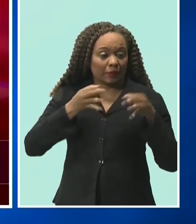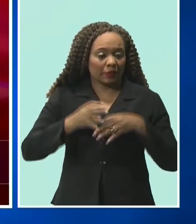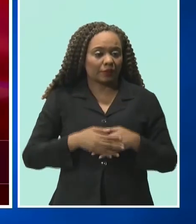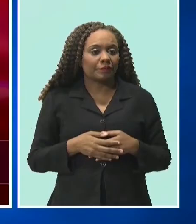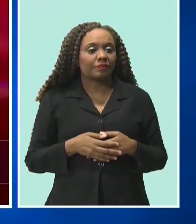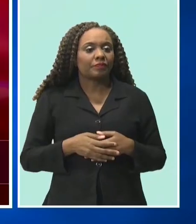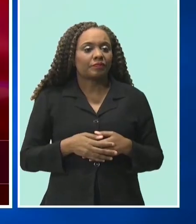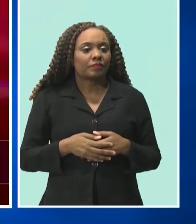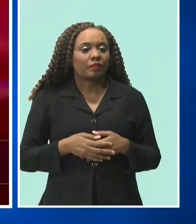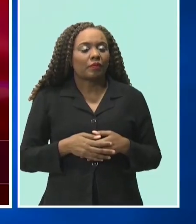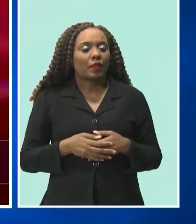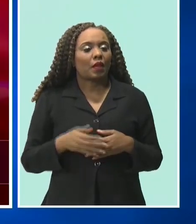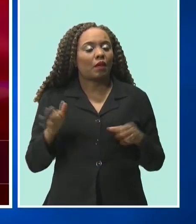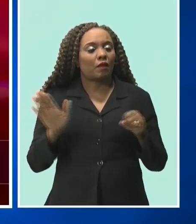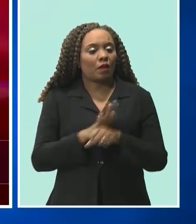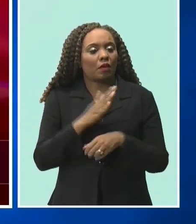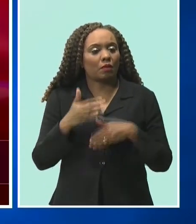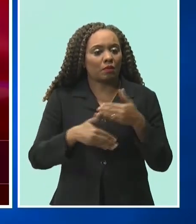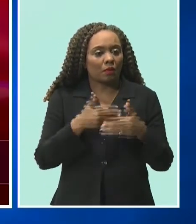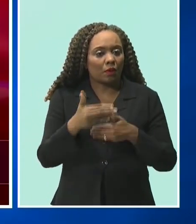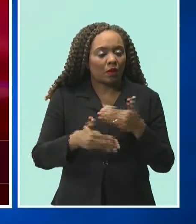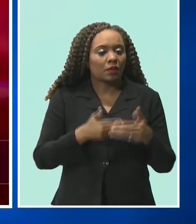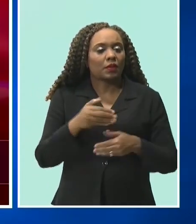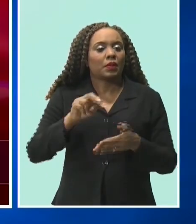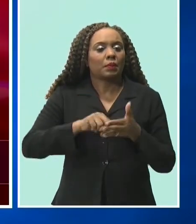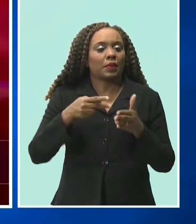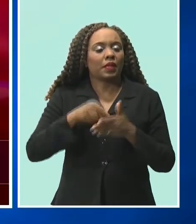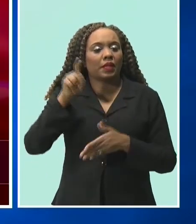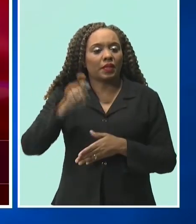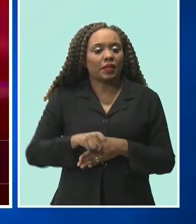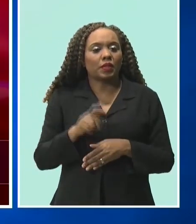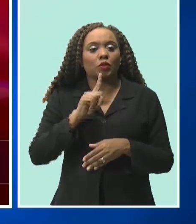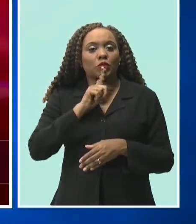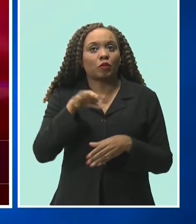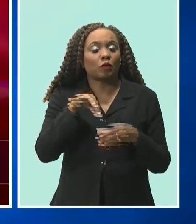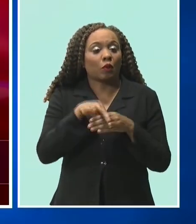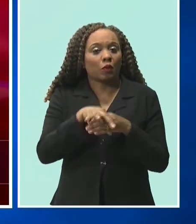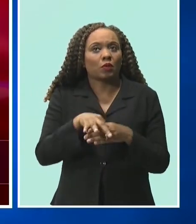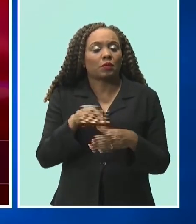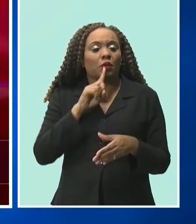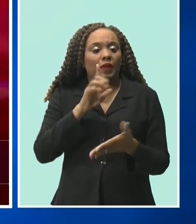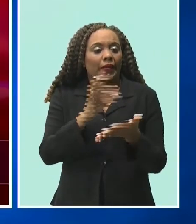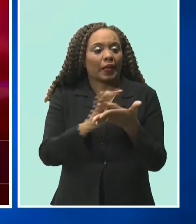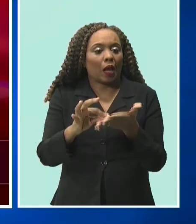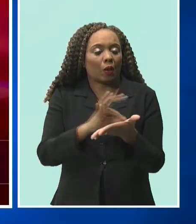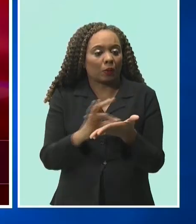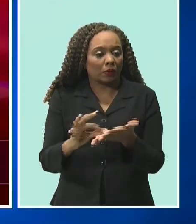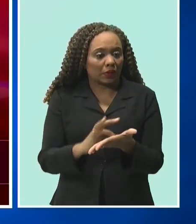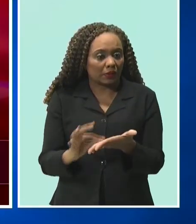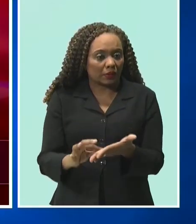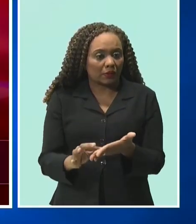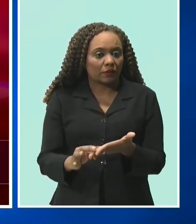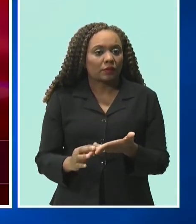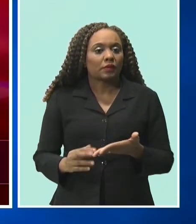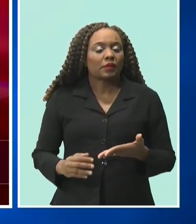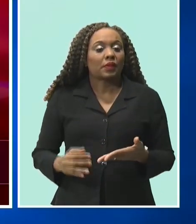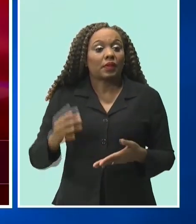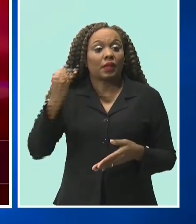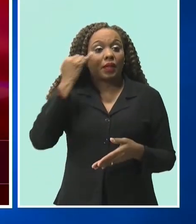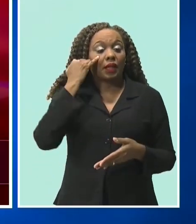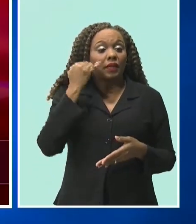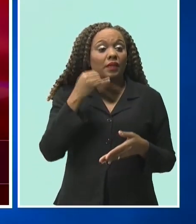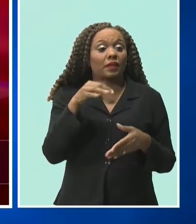entire process required valid votes to be counted. The issue of valid votes comes up